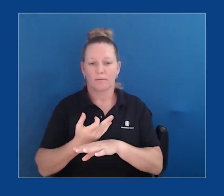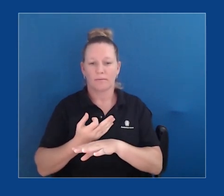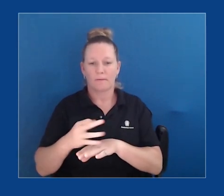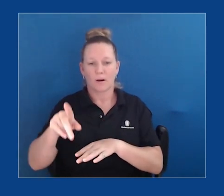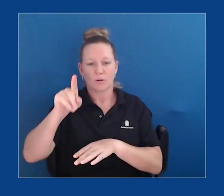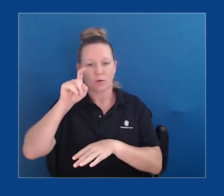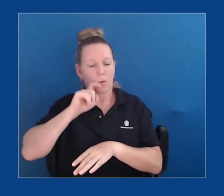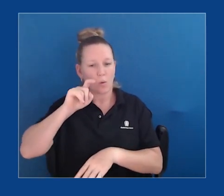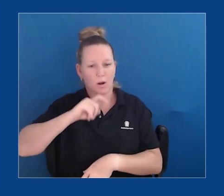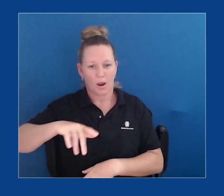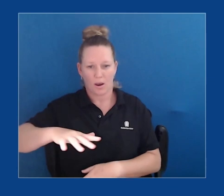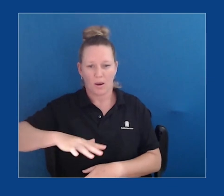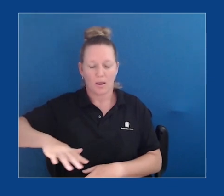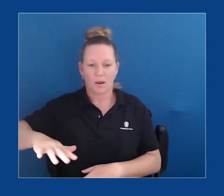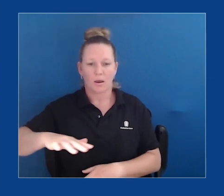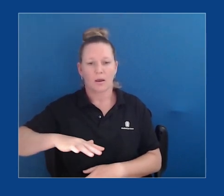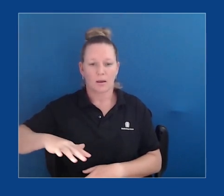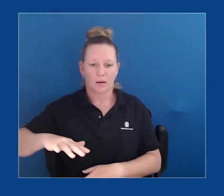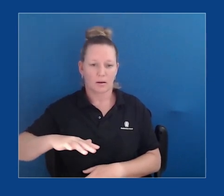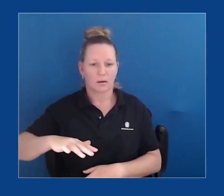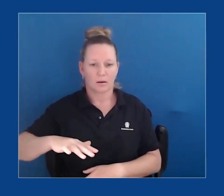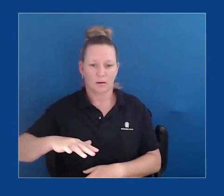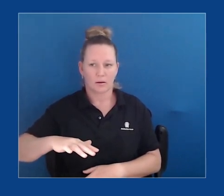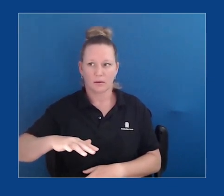We have two type of